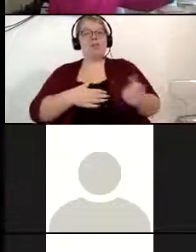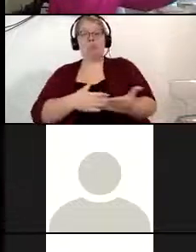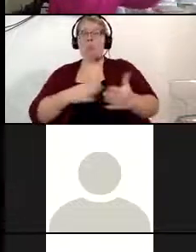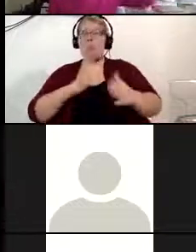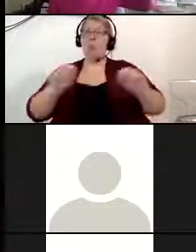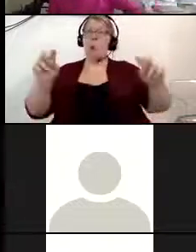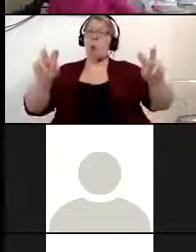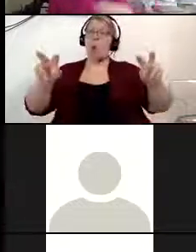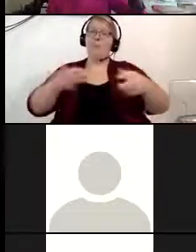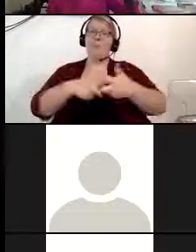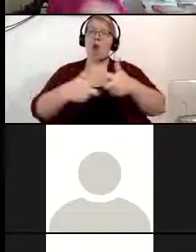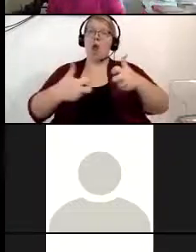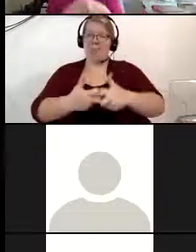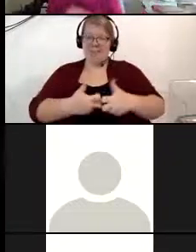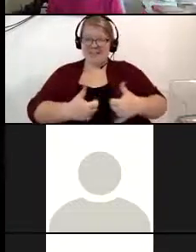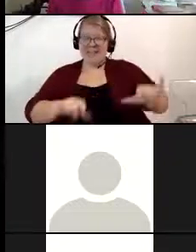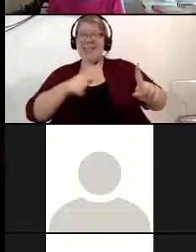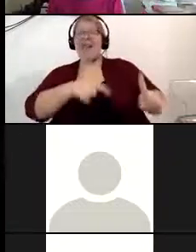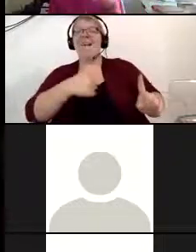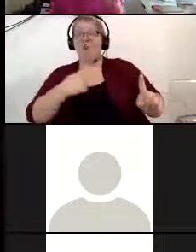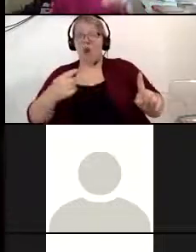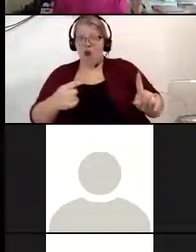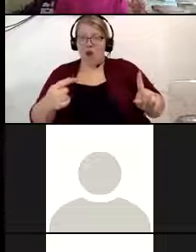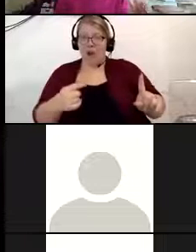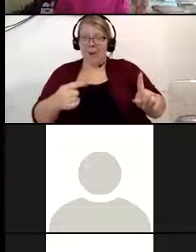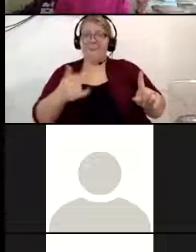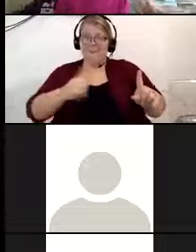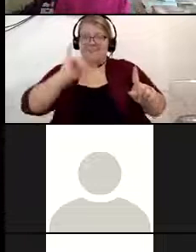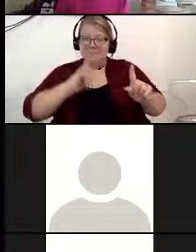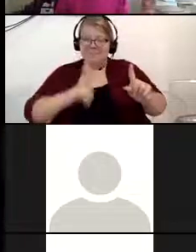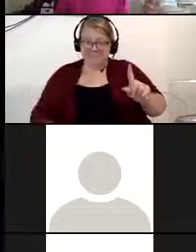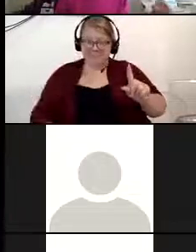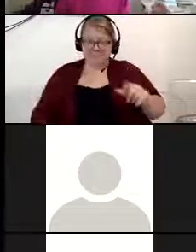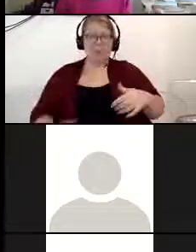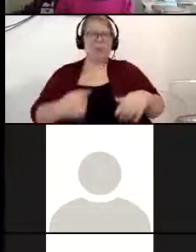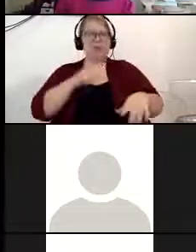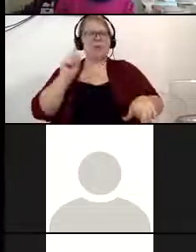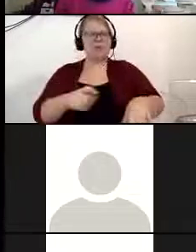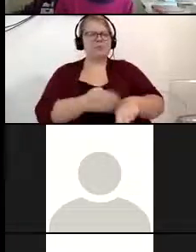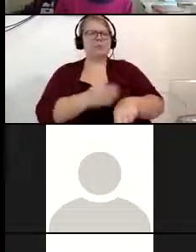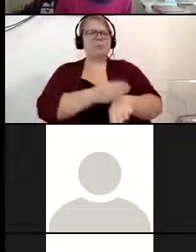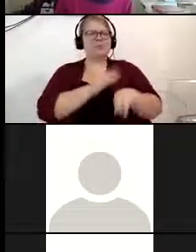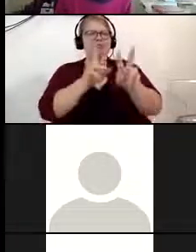any problems, are experiencing harms from gambling. And we have to get better at looking at that.